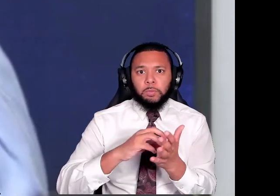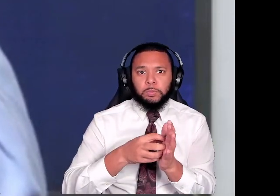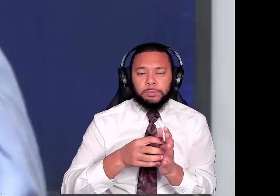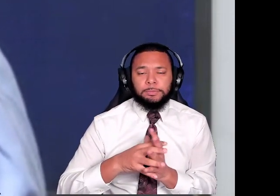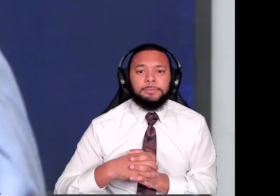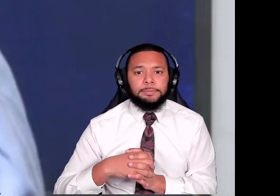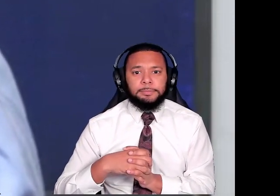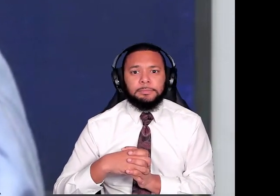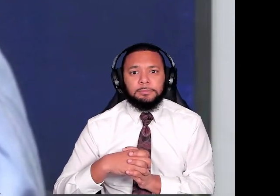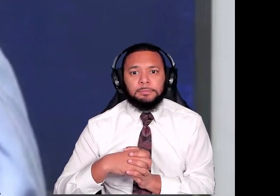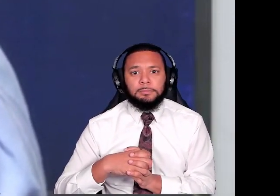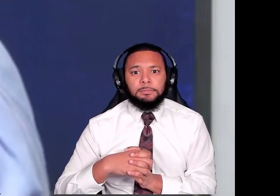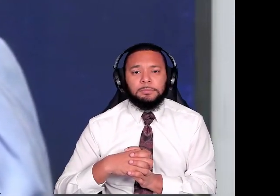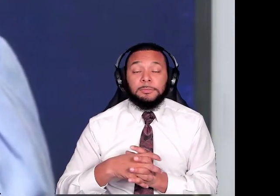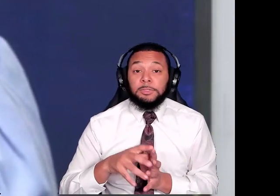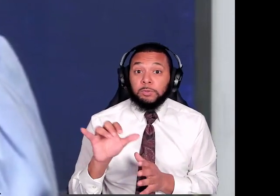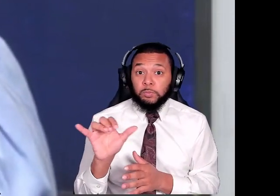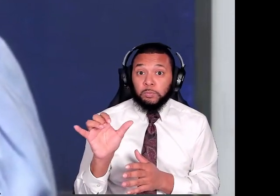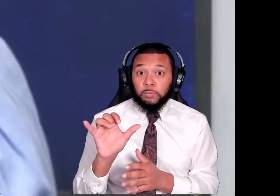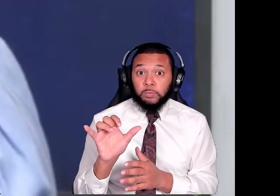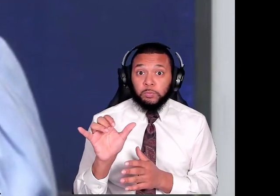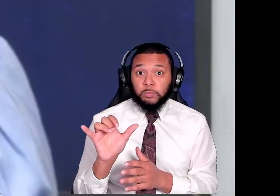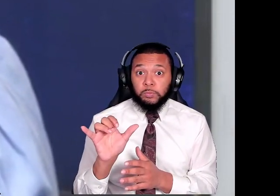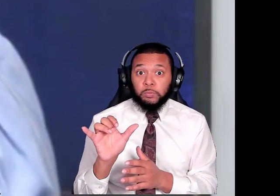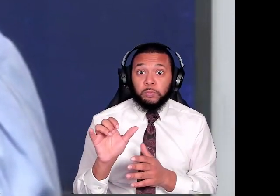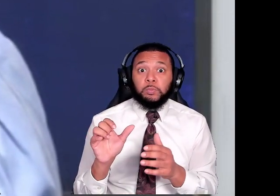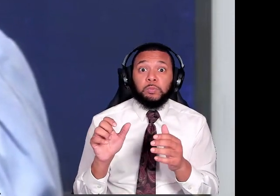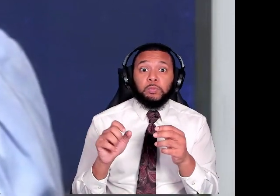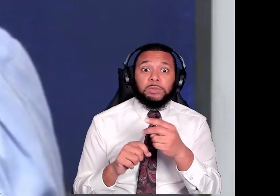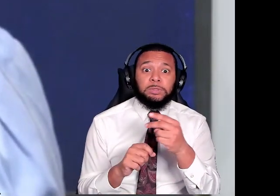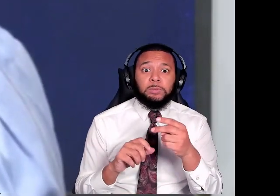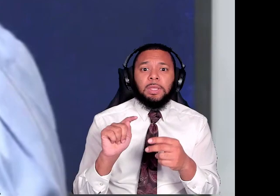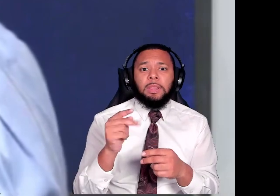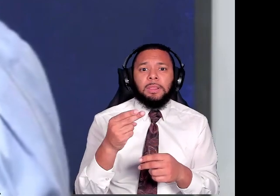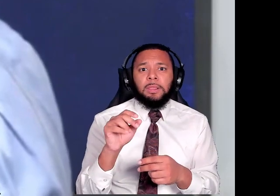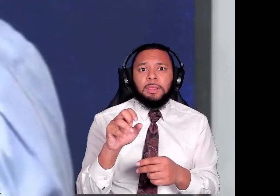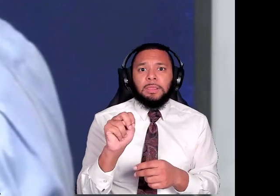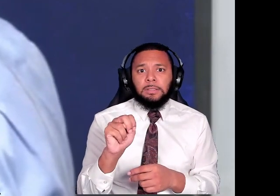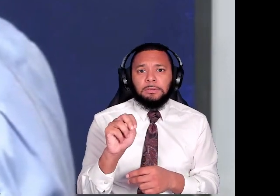That would make Y Thin Mints.